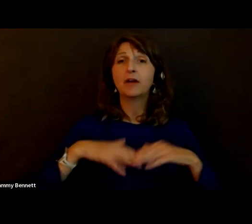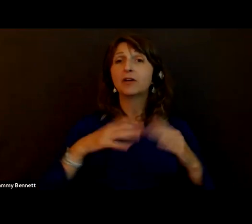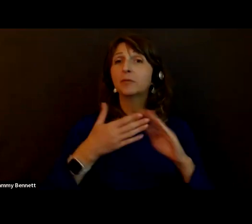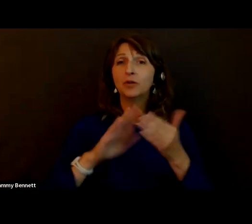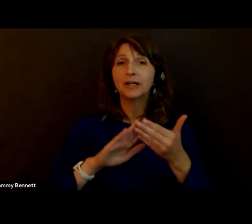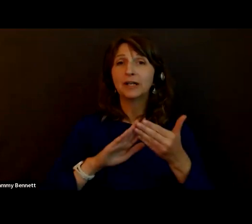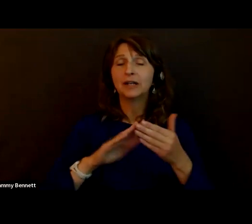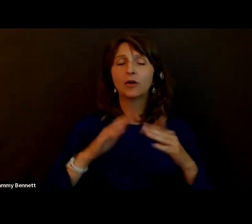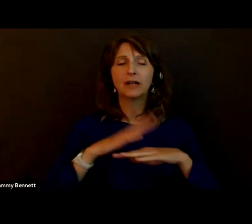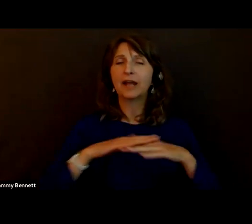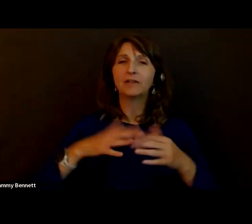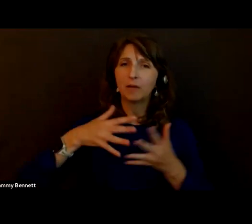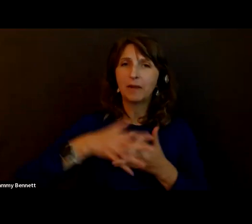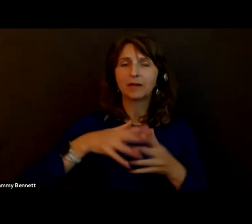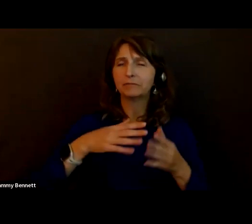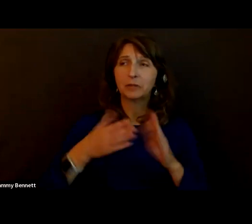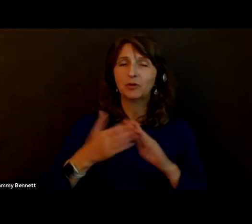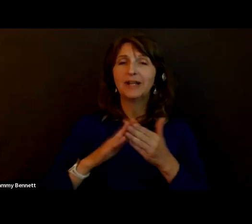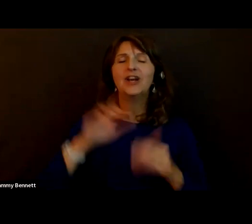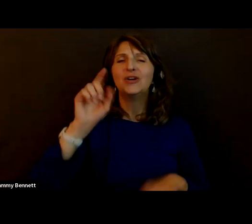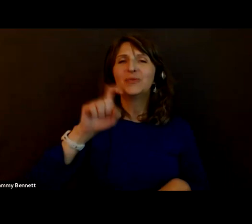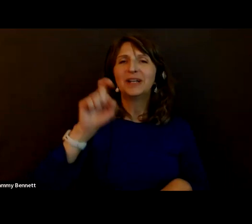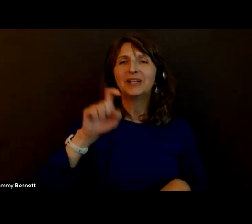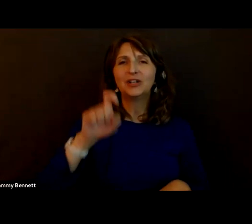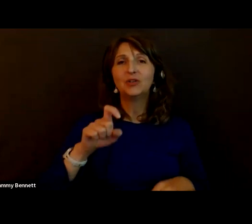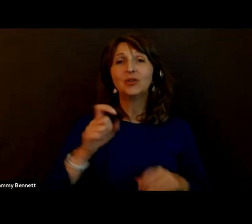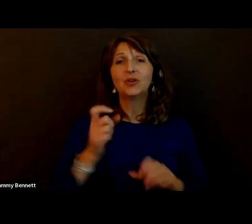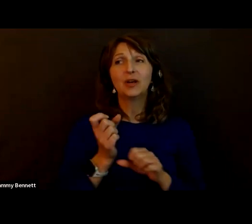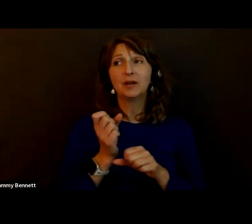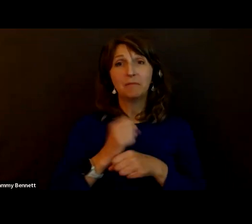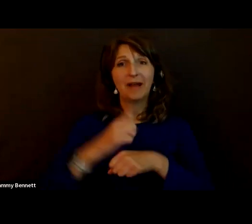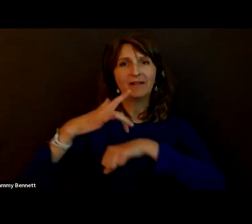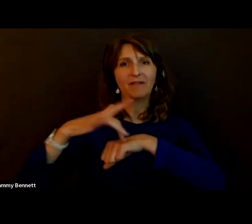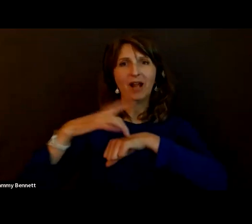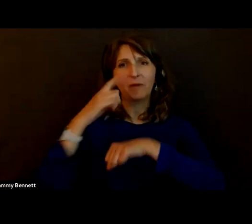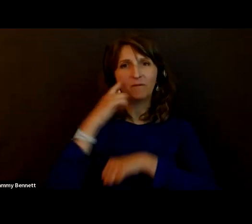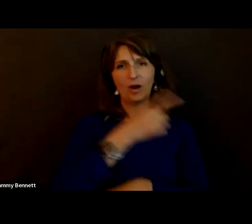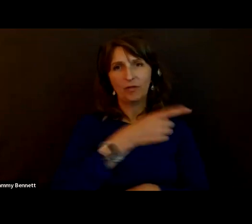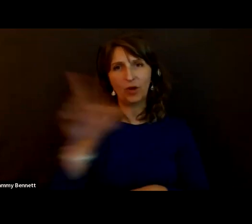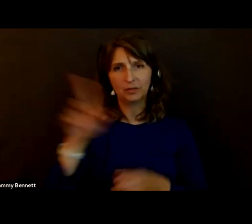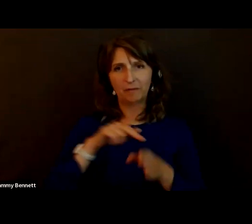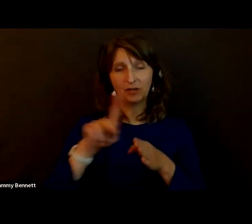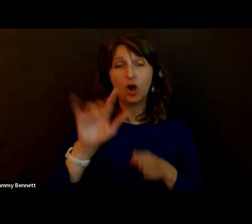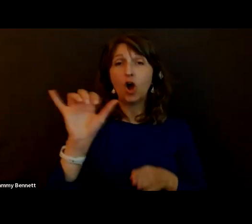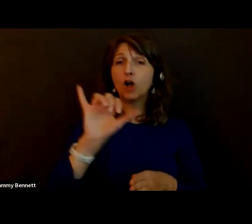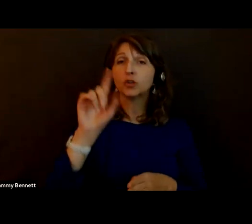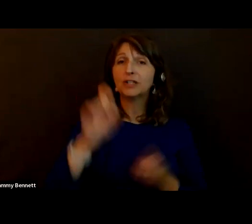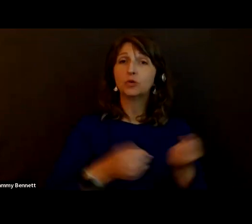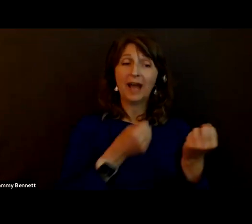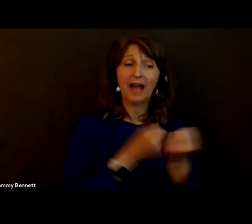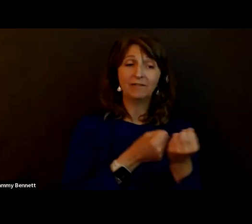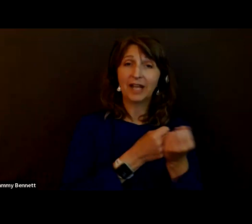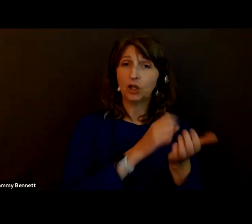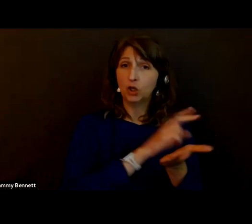make space for those professionals. And here's another thing. We need to also advocate at our universities and graduate programs to increase